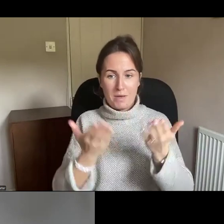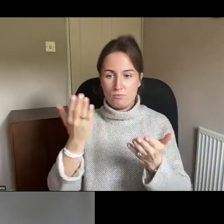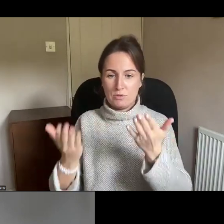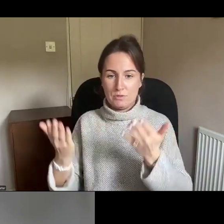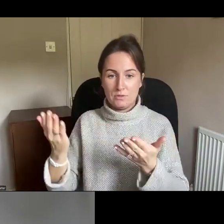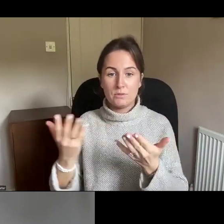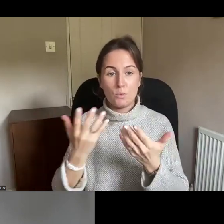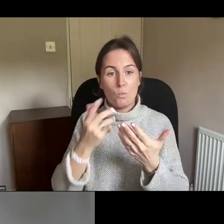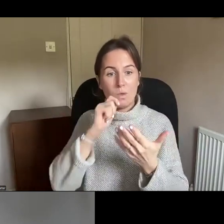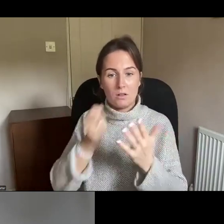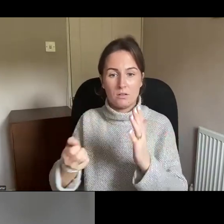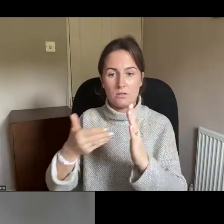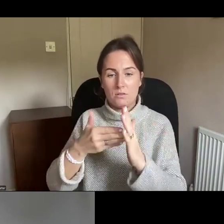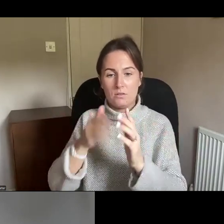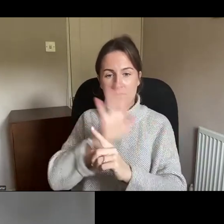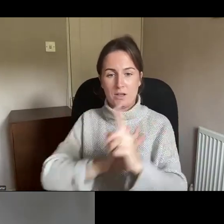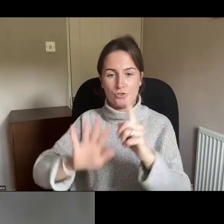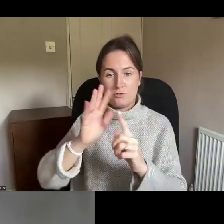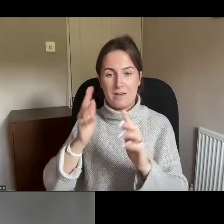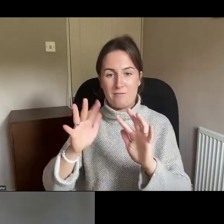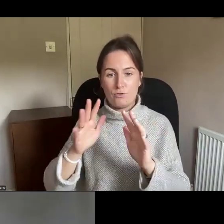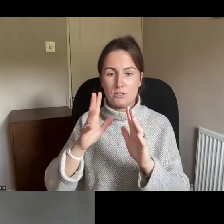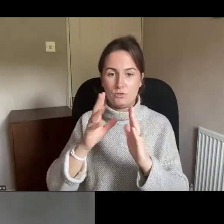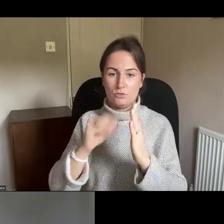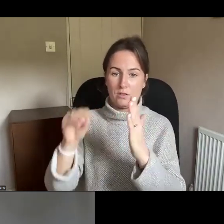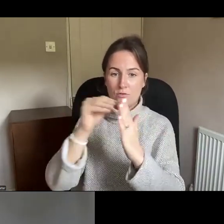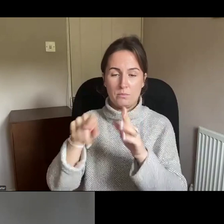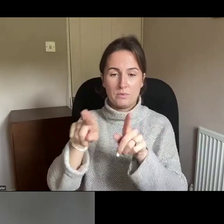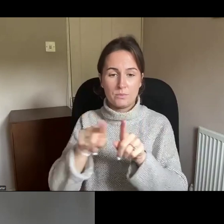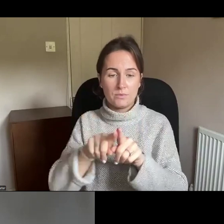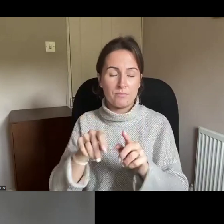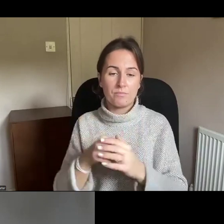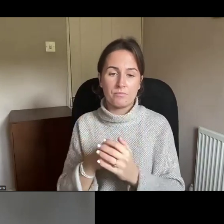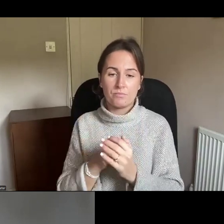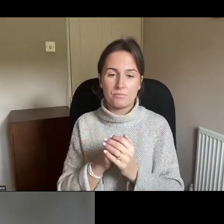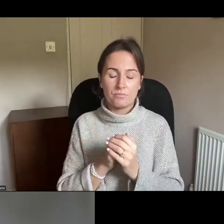always have the national average along the top as well.